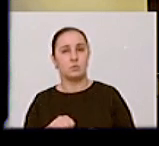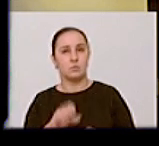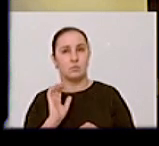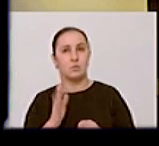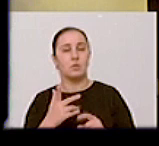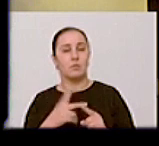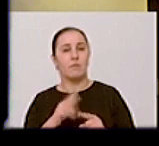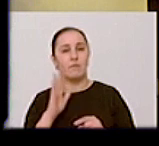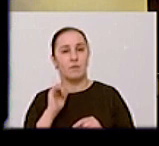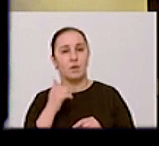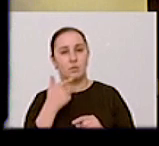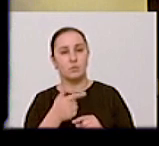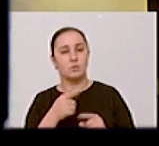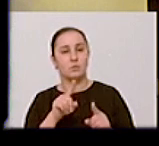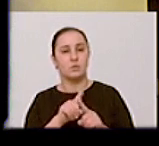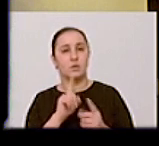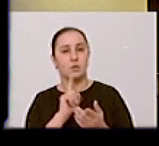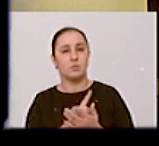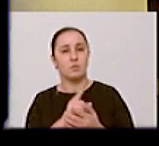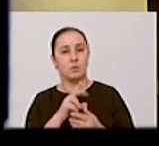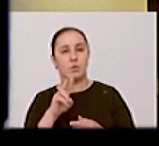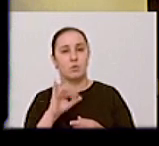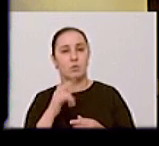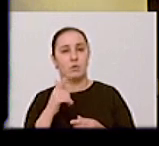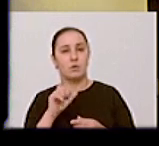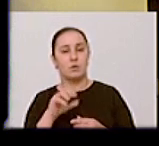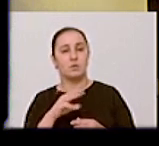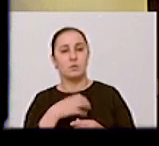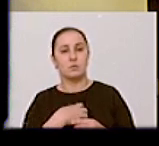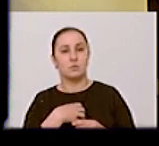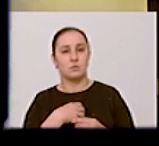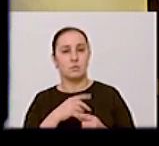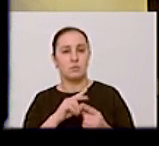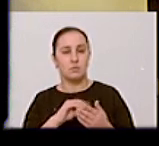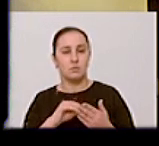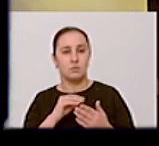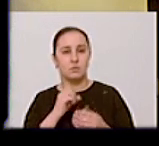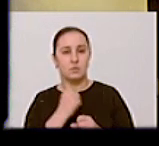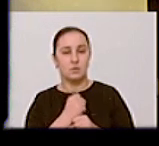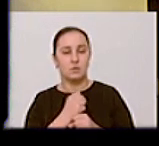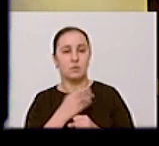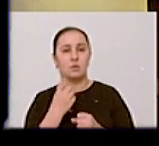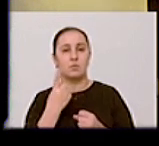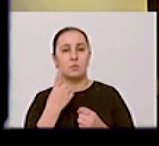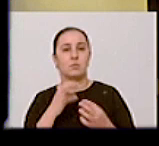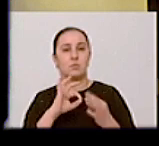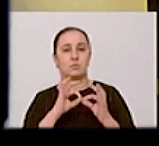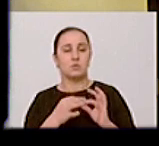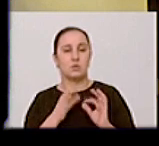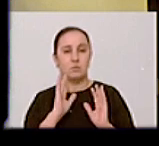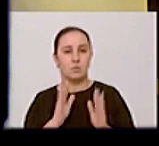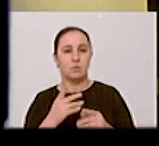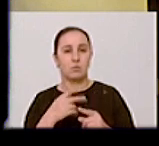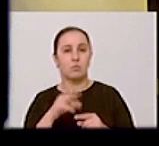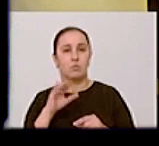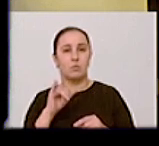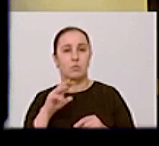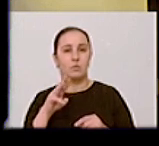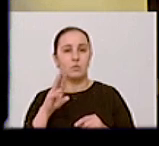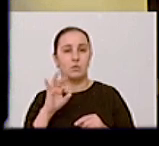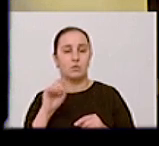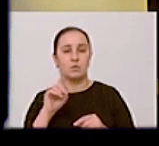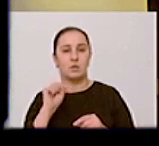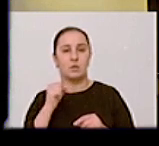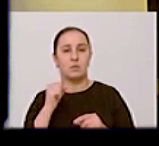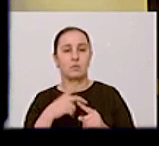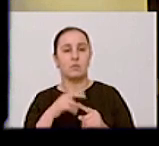bo'ladi va biz buni albatta lug'at asosida ishlab yana bir bor mustahkamlaymiz. Mumtoz adabiyot